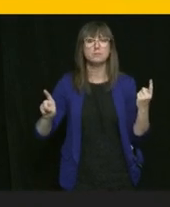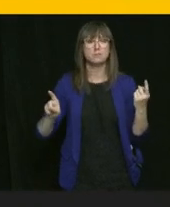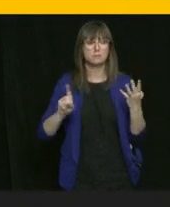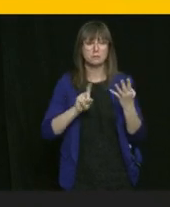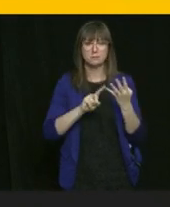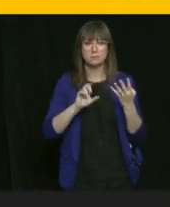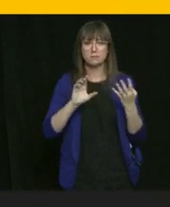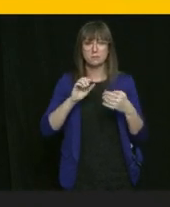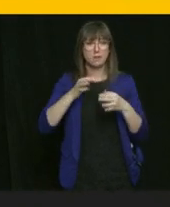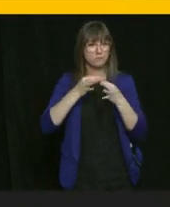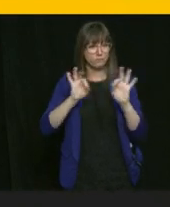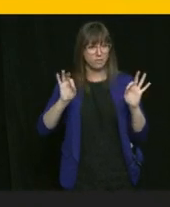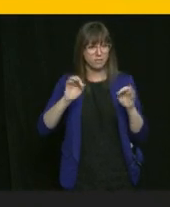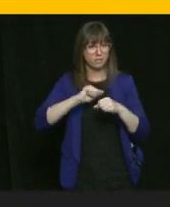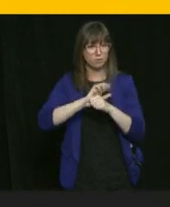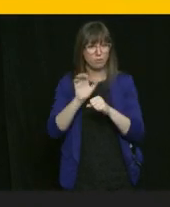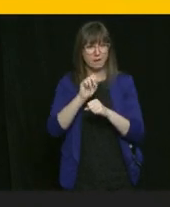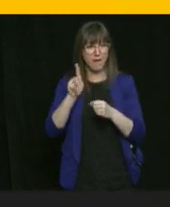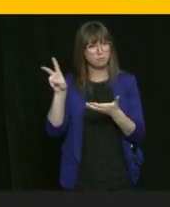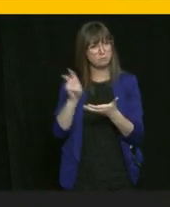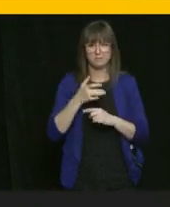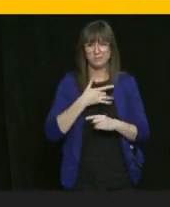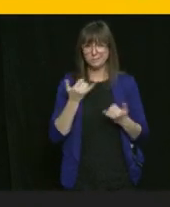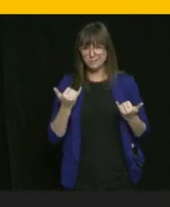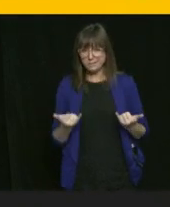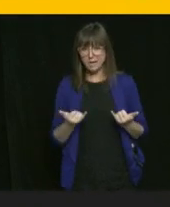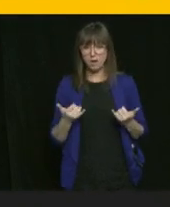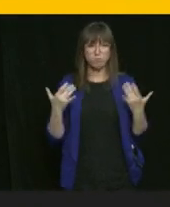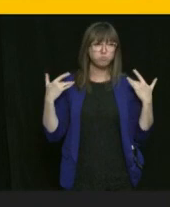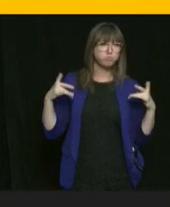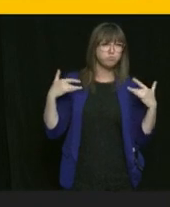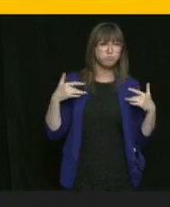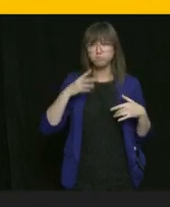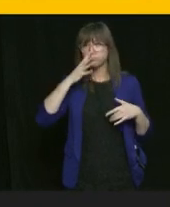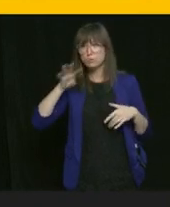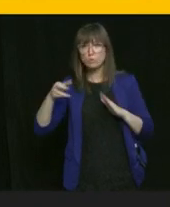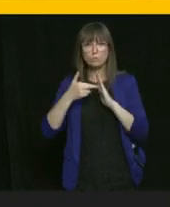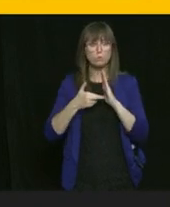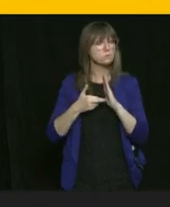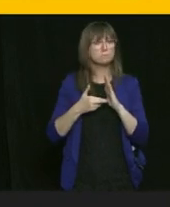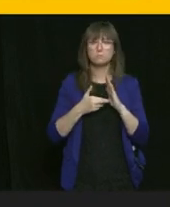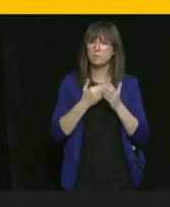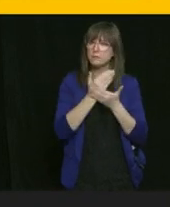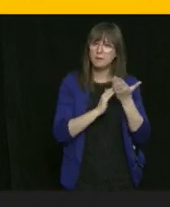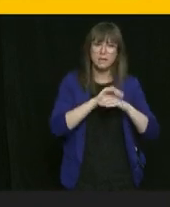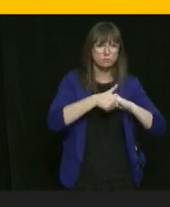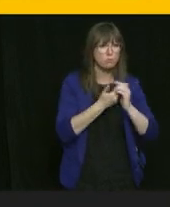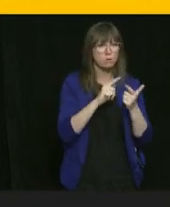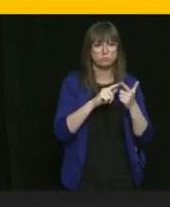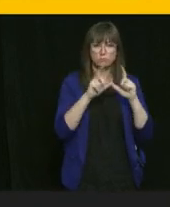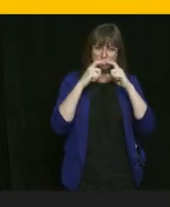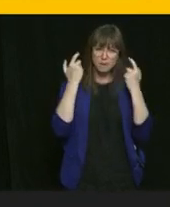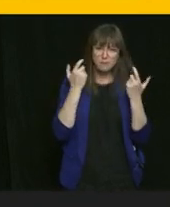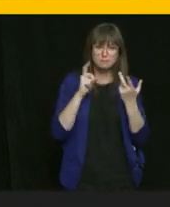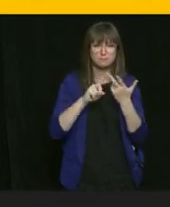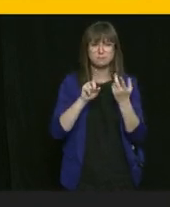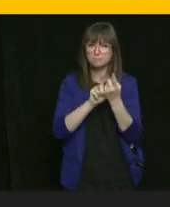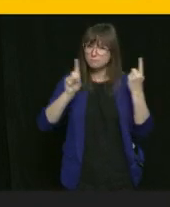download the free COVID app as almost stop following measures. Wash your hands, wear a mask, maintain